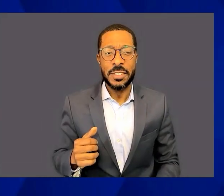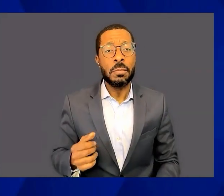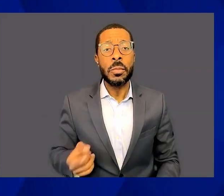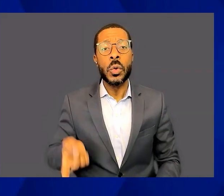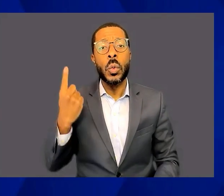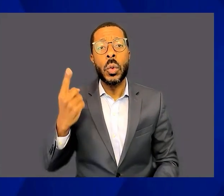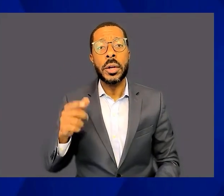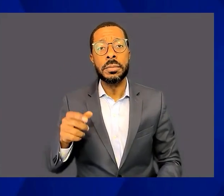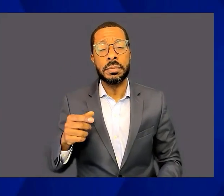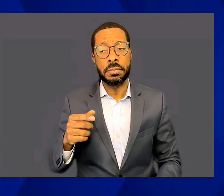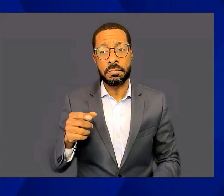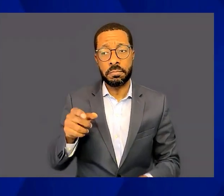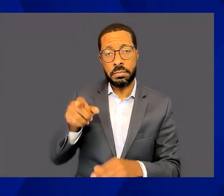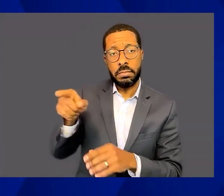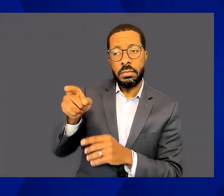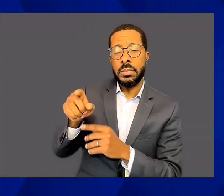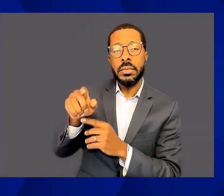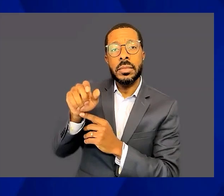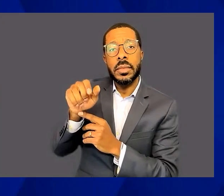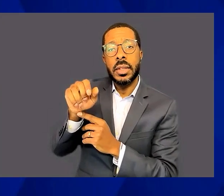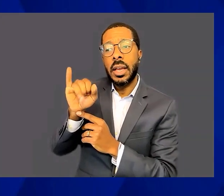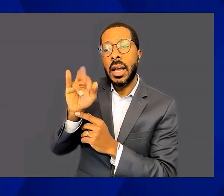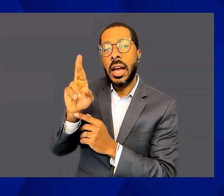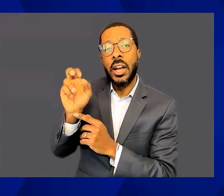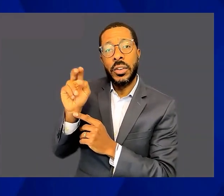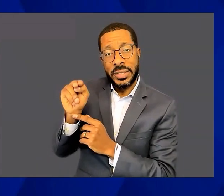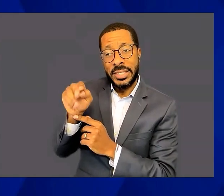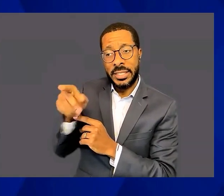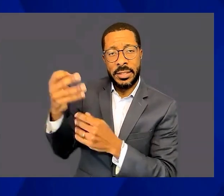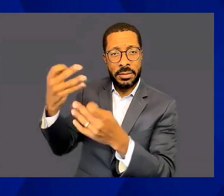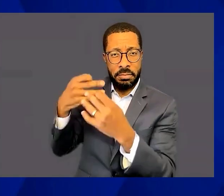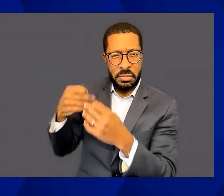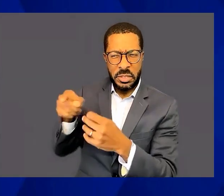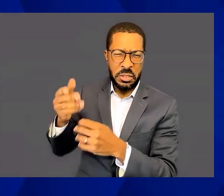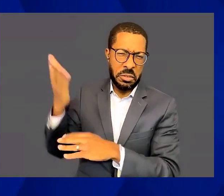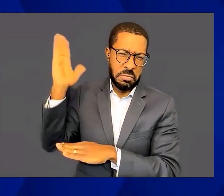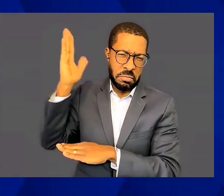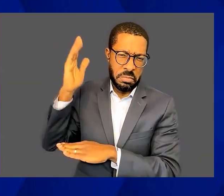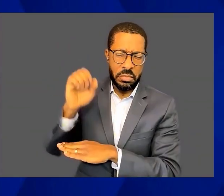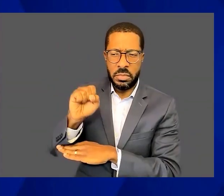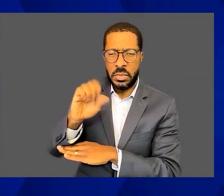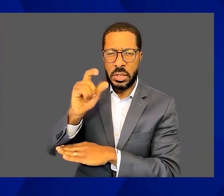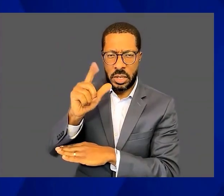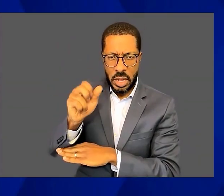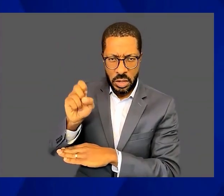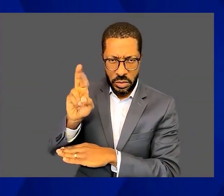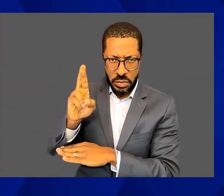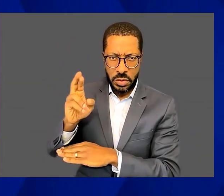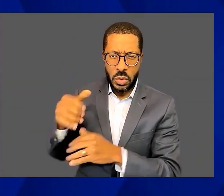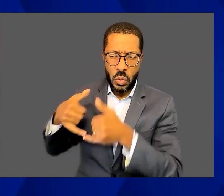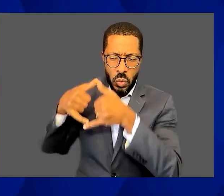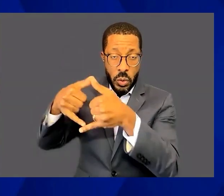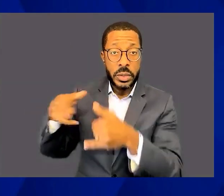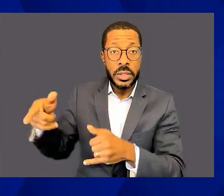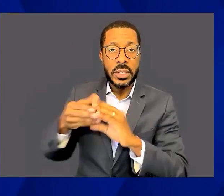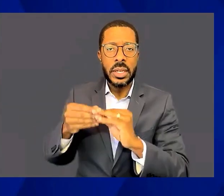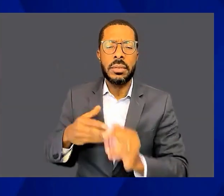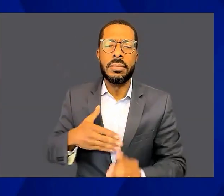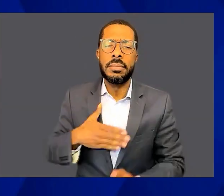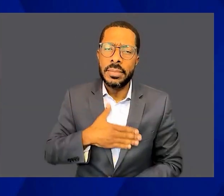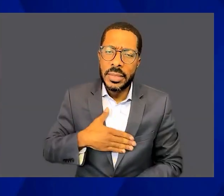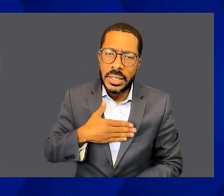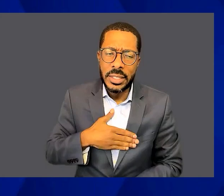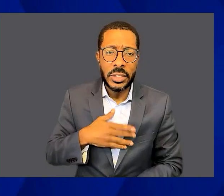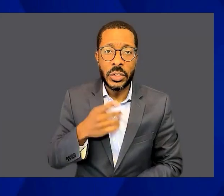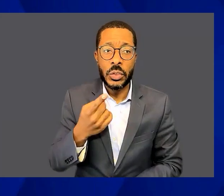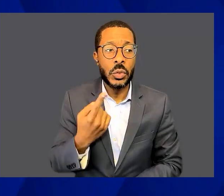we heard from Irene presenting at the scholar orientation today was a plea to not sit with your